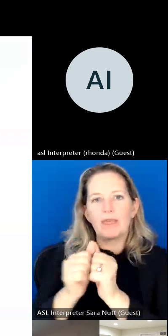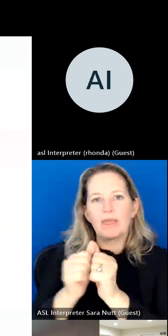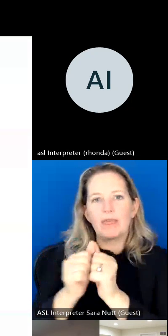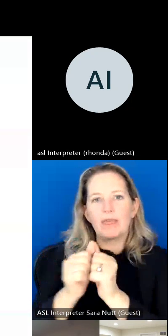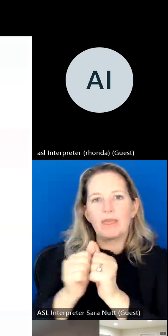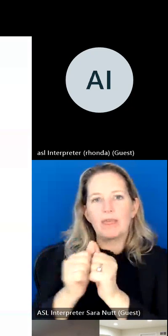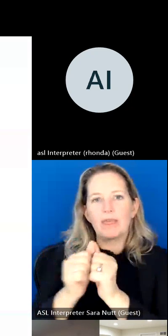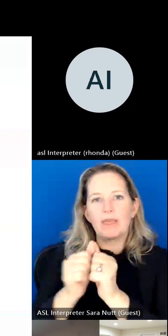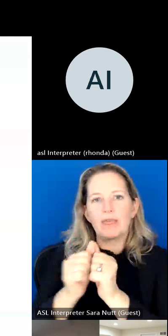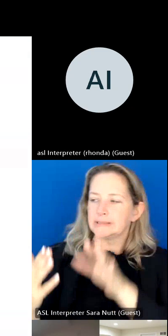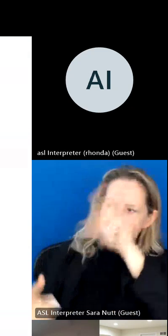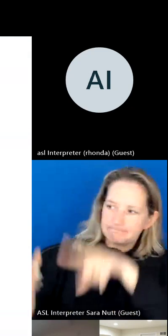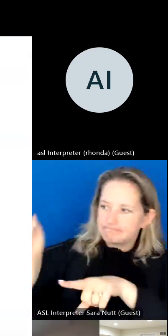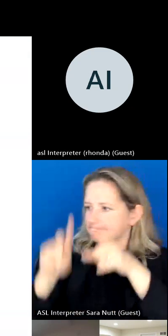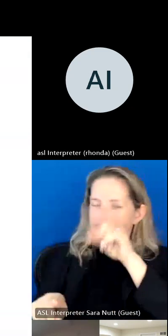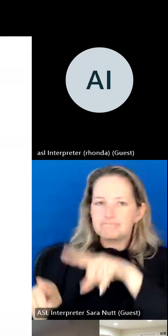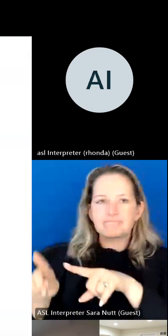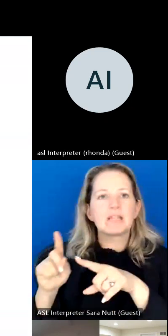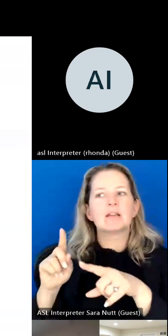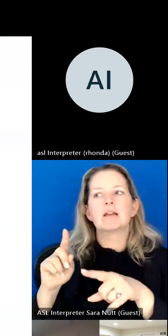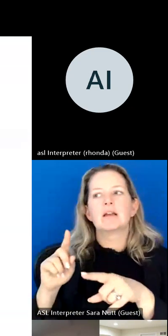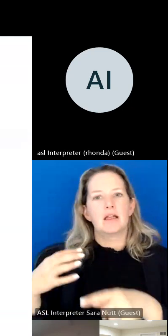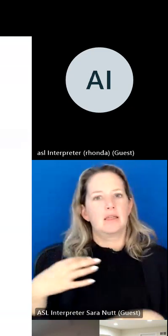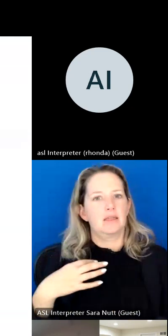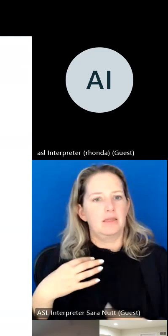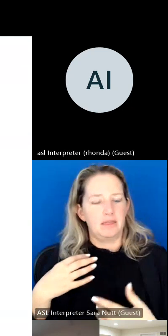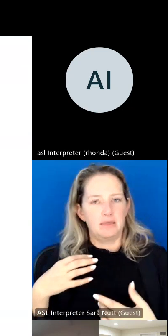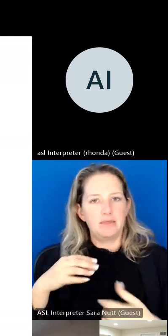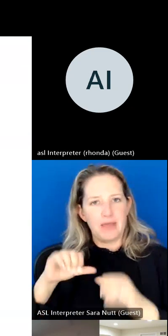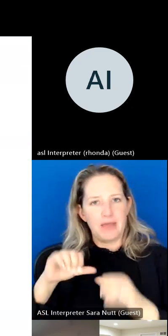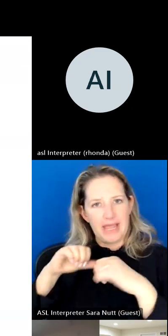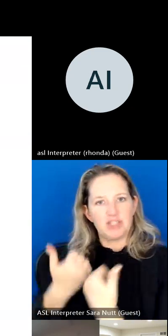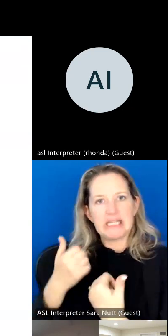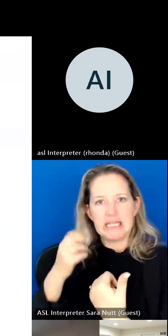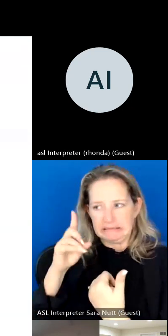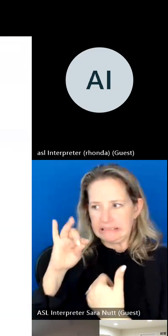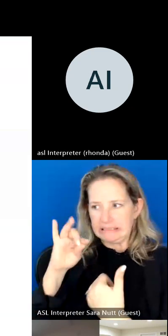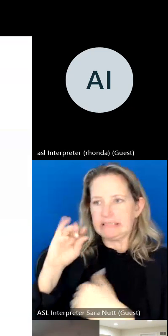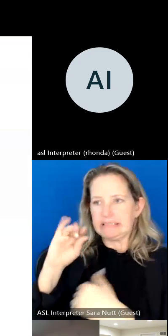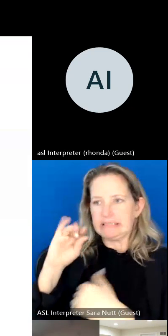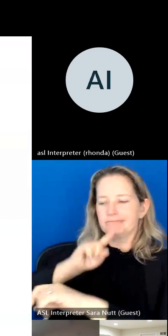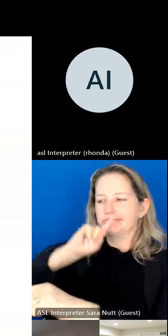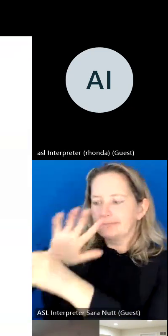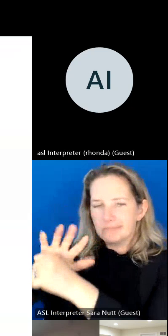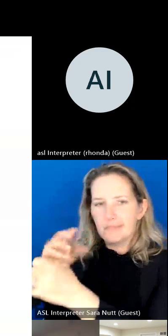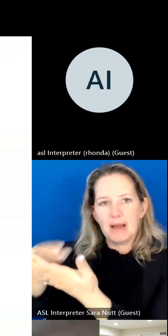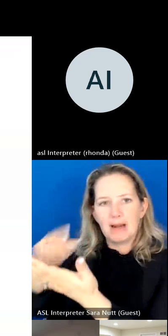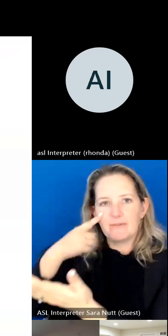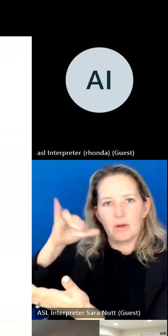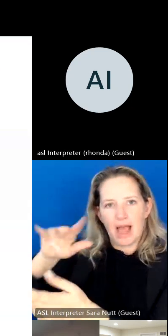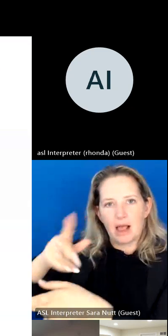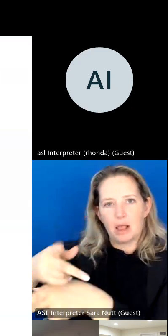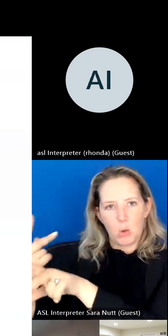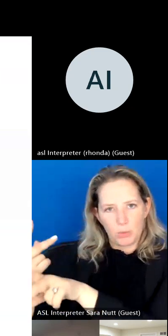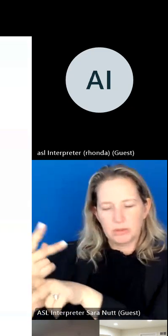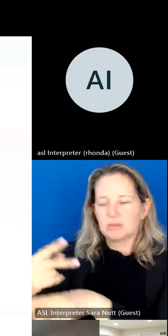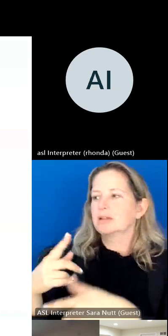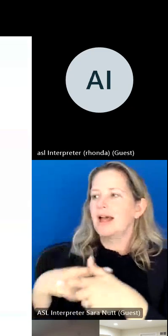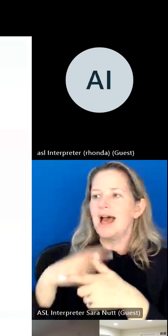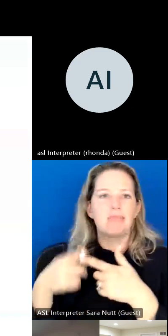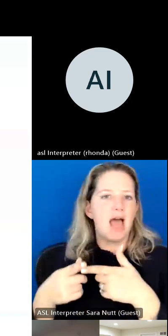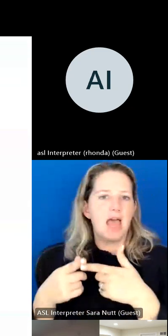and the agency obligates funds for the loan. And then, for example, it could